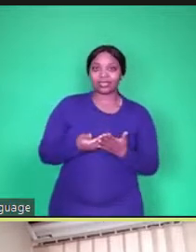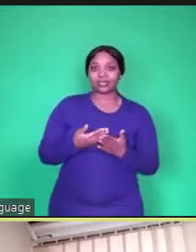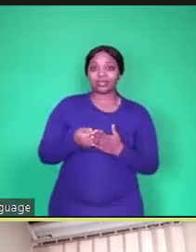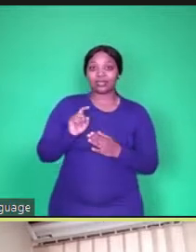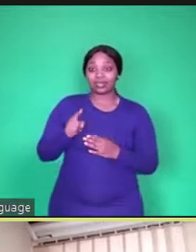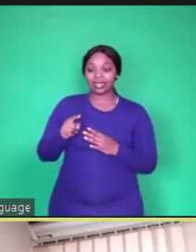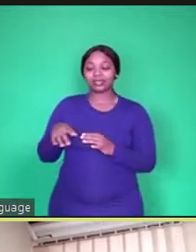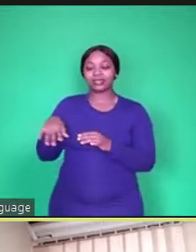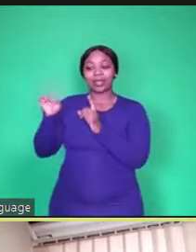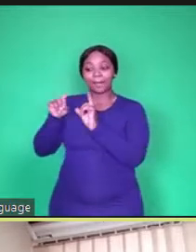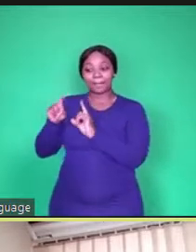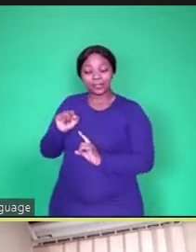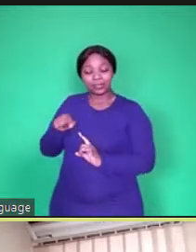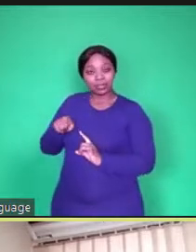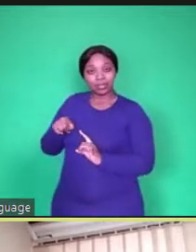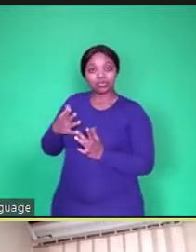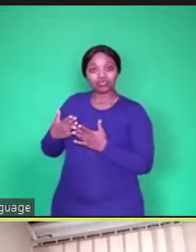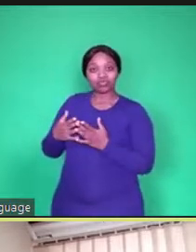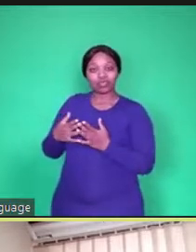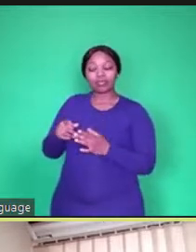fragmented, so that we are able to